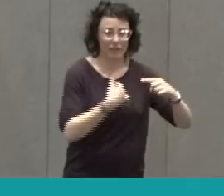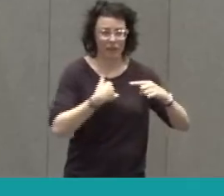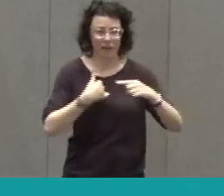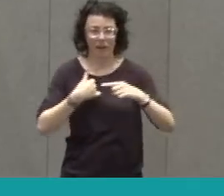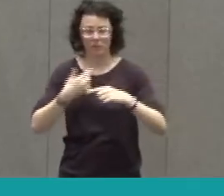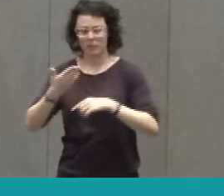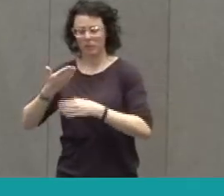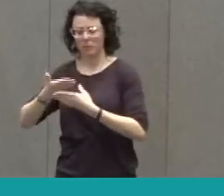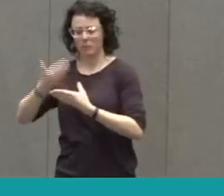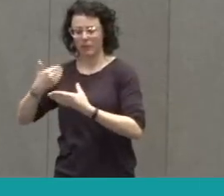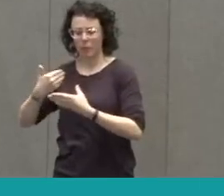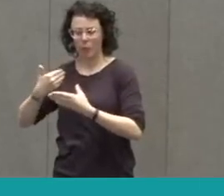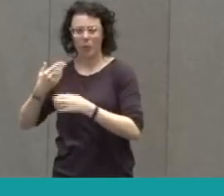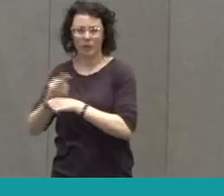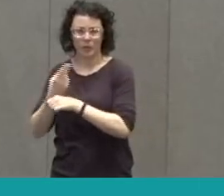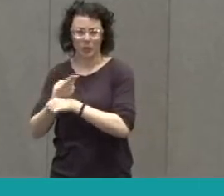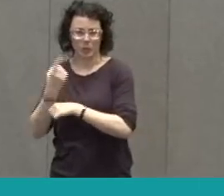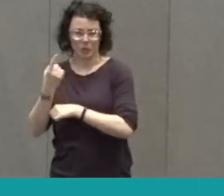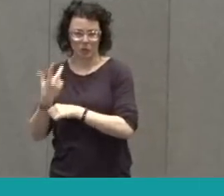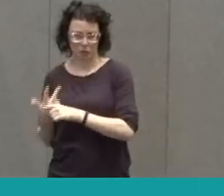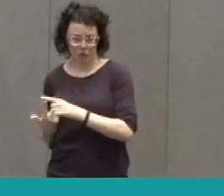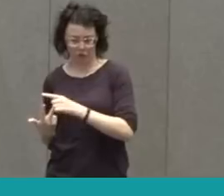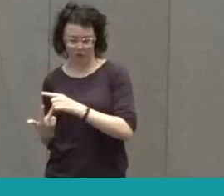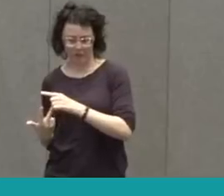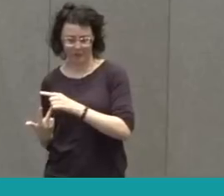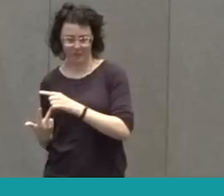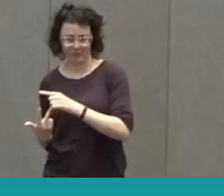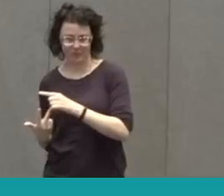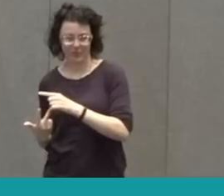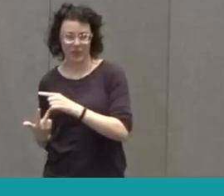1/3 also. Do you